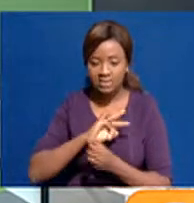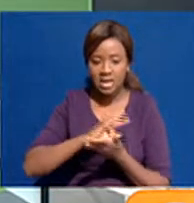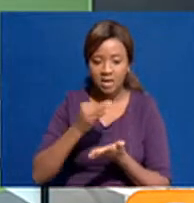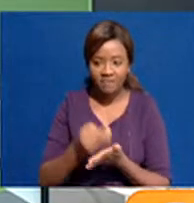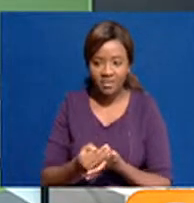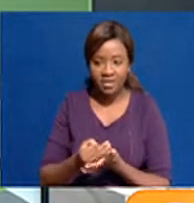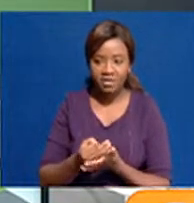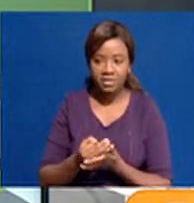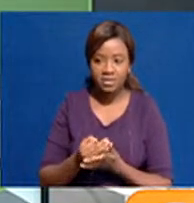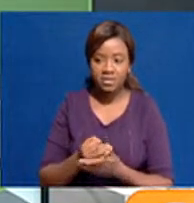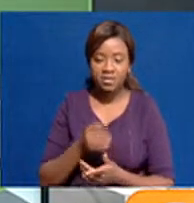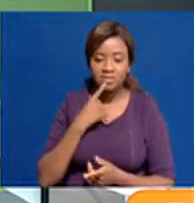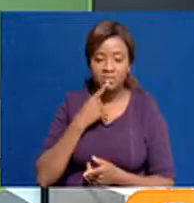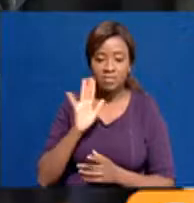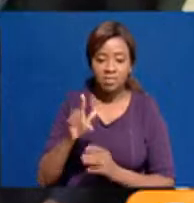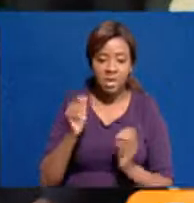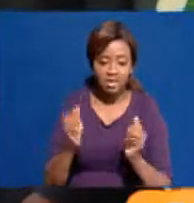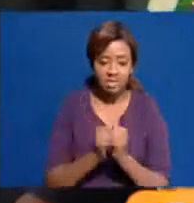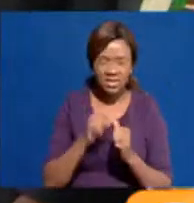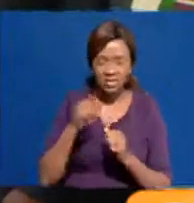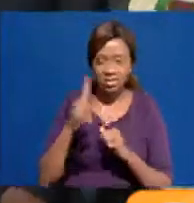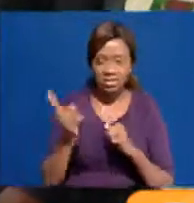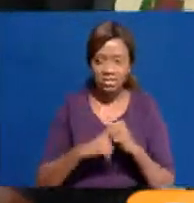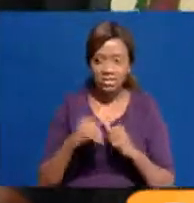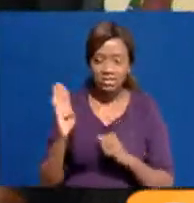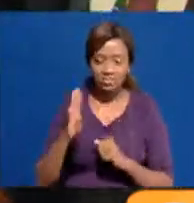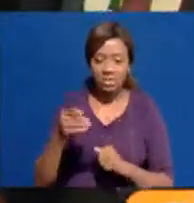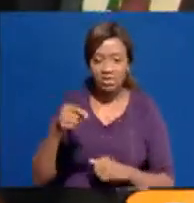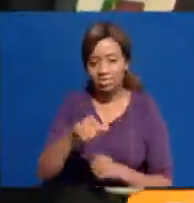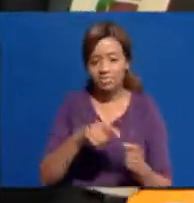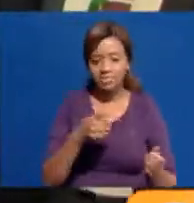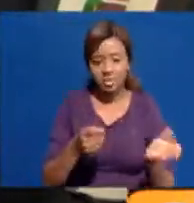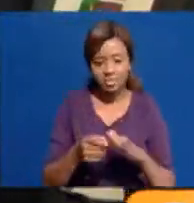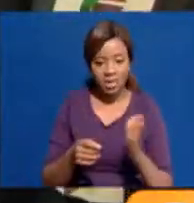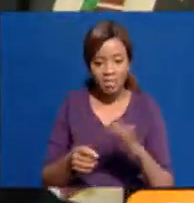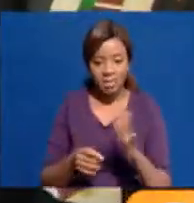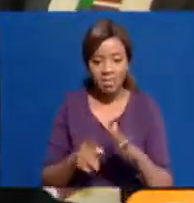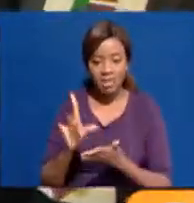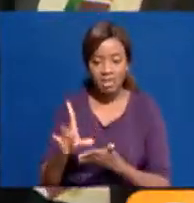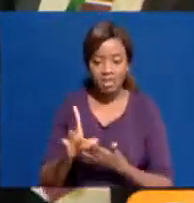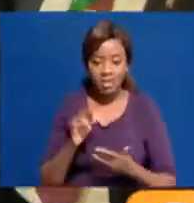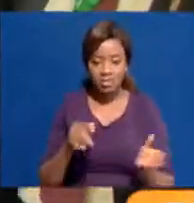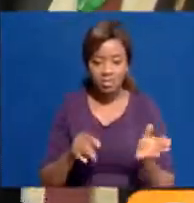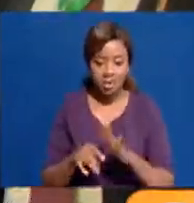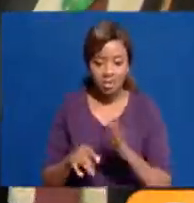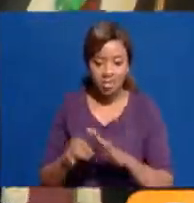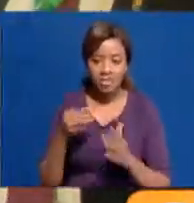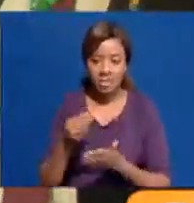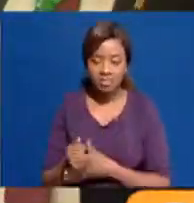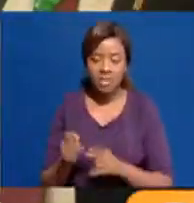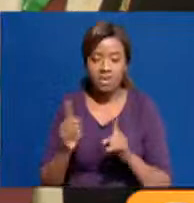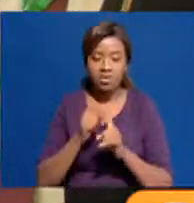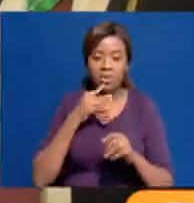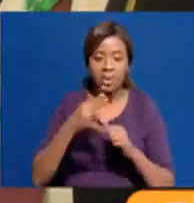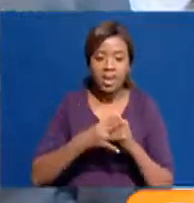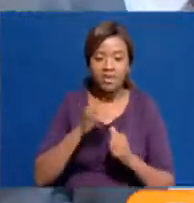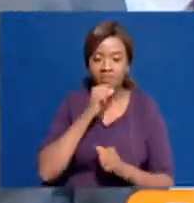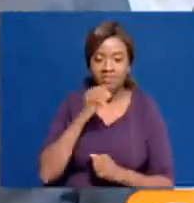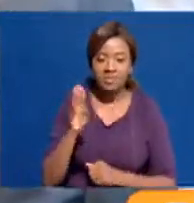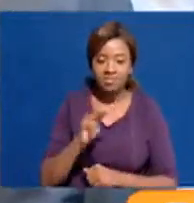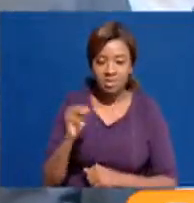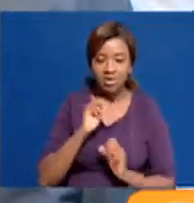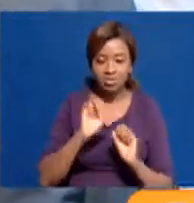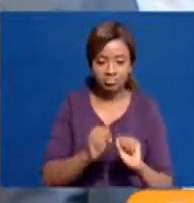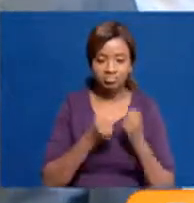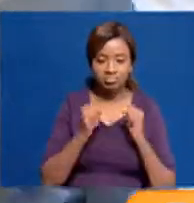that 10.6 billion has already been paid back, with 950 million saved by Kenyans who have accessed the kitty. So the